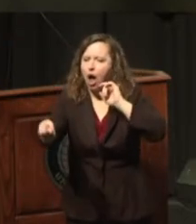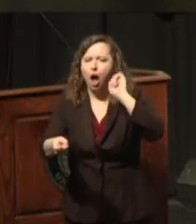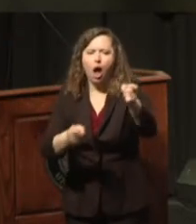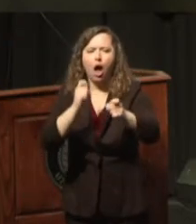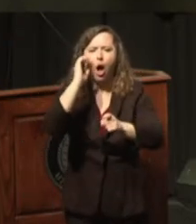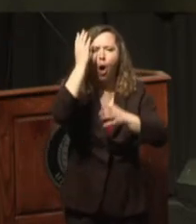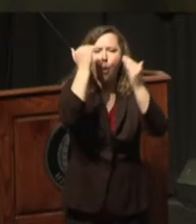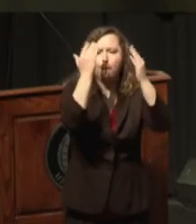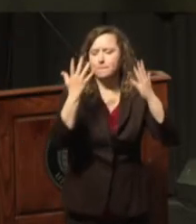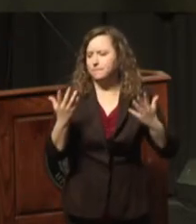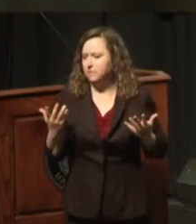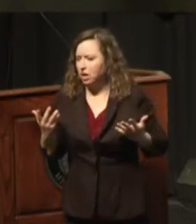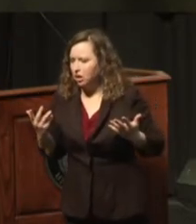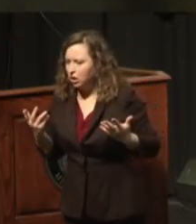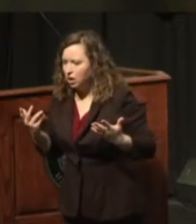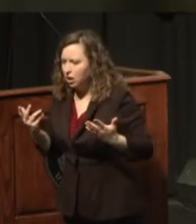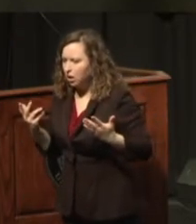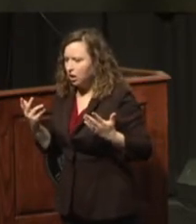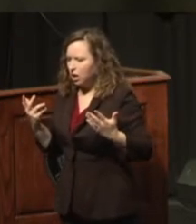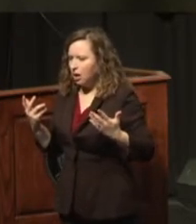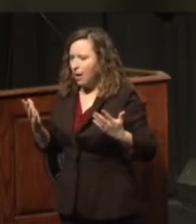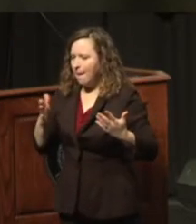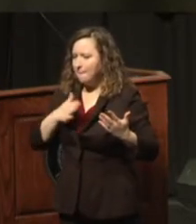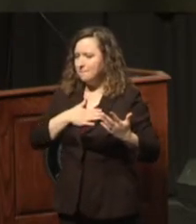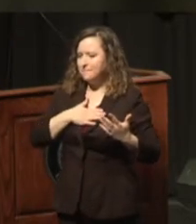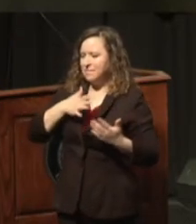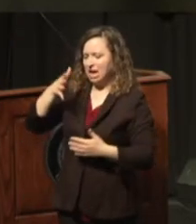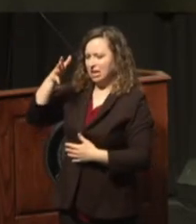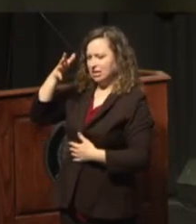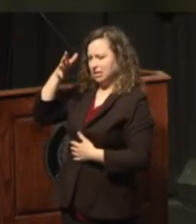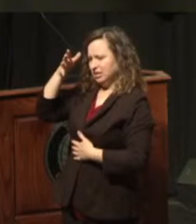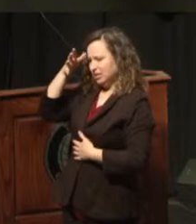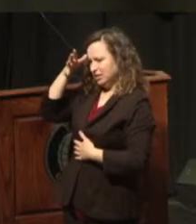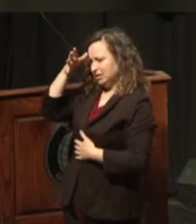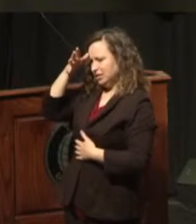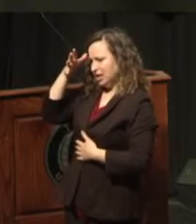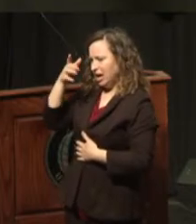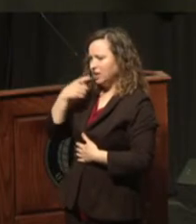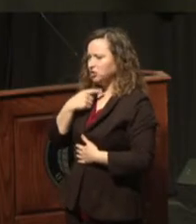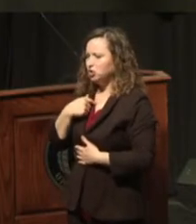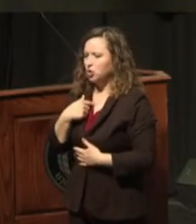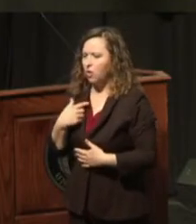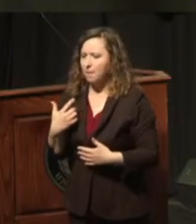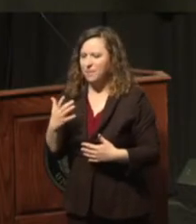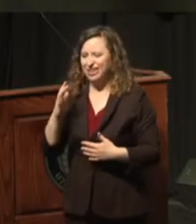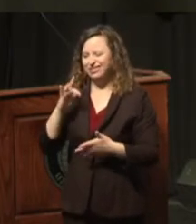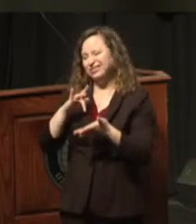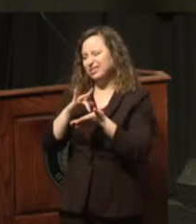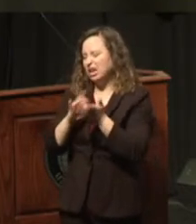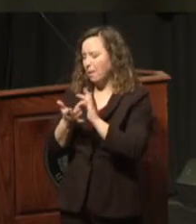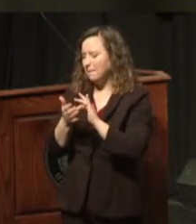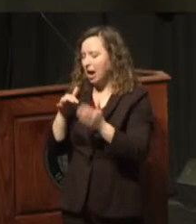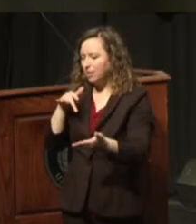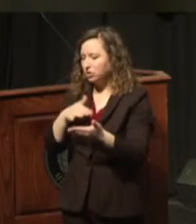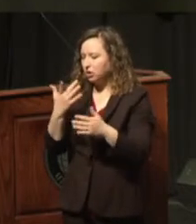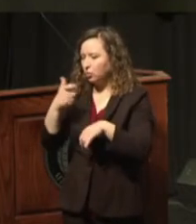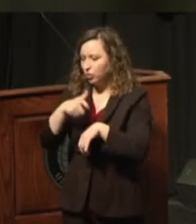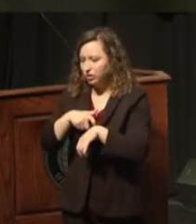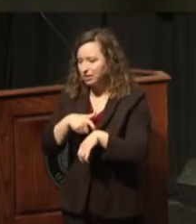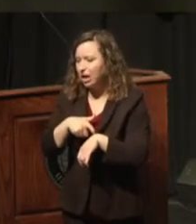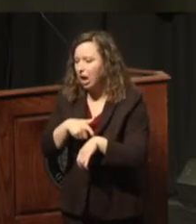Listen, my dad tells me all the time about guys in his Bible study and men he knows. When I go on